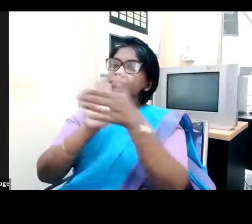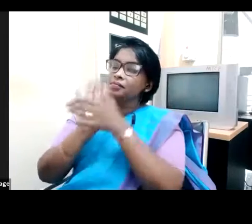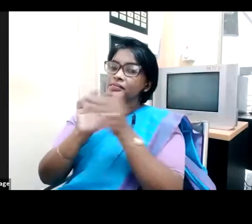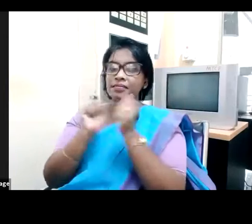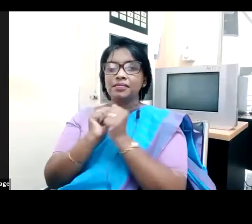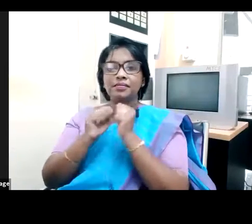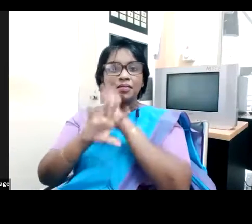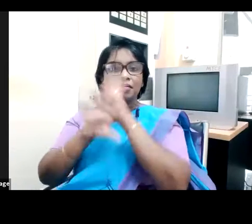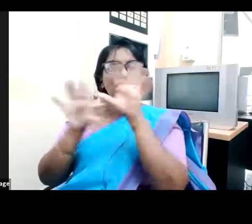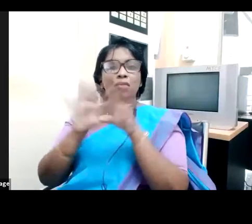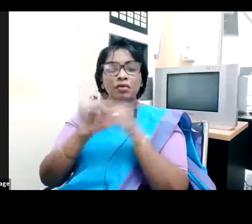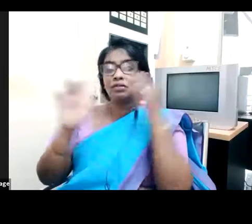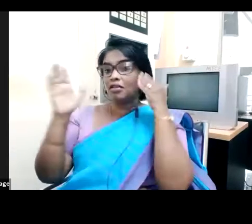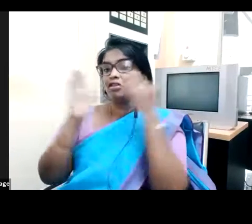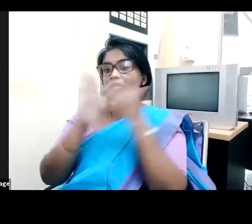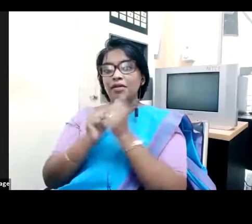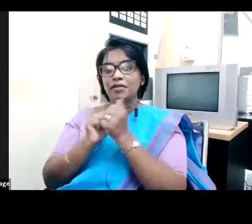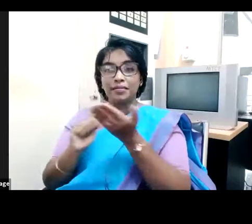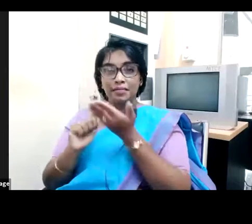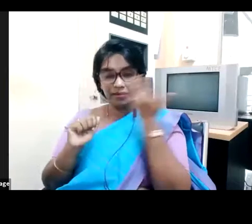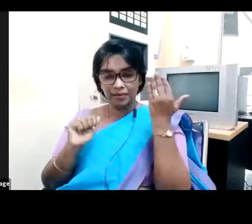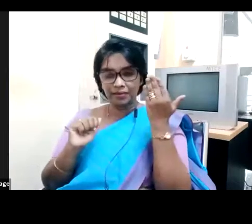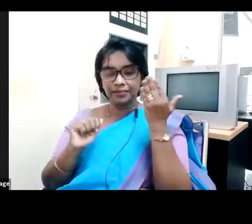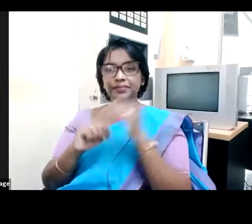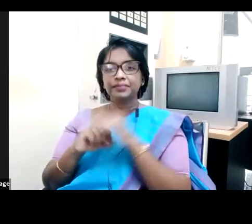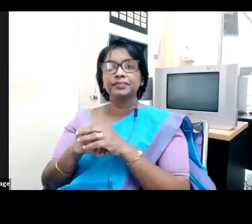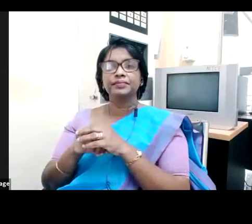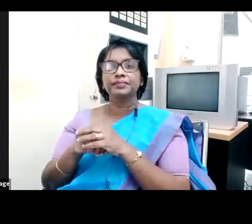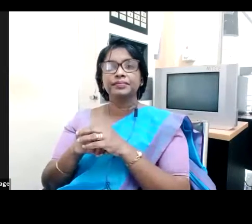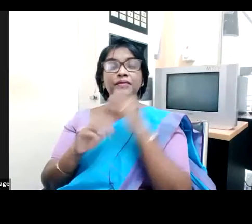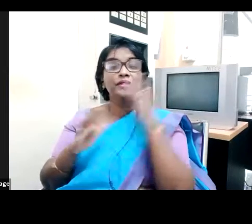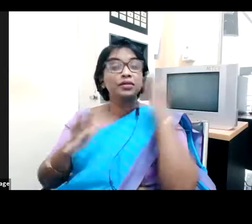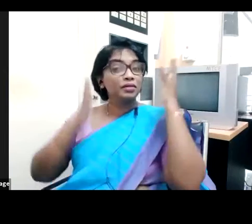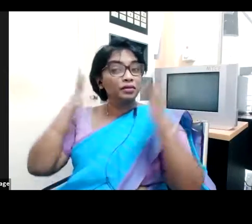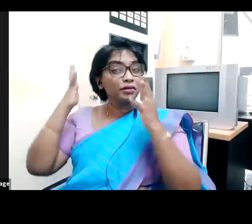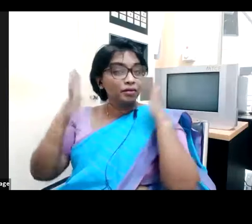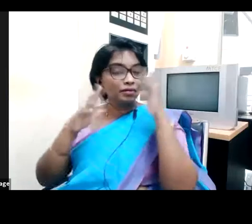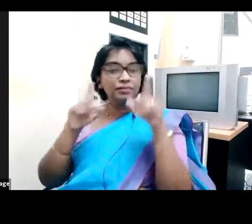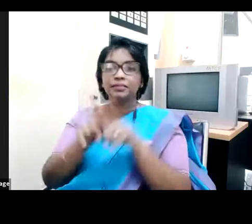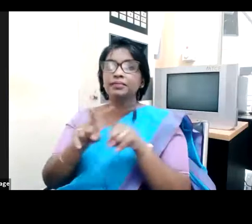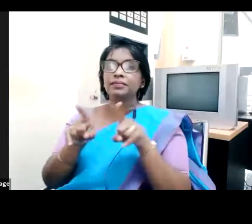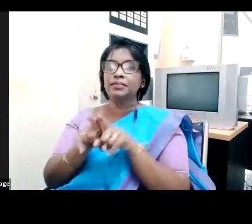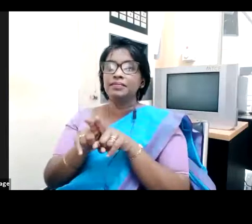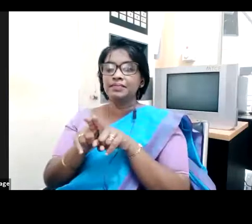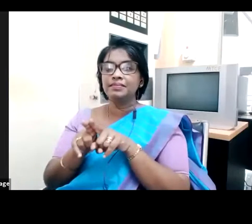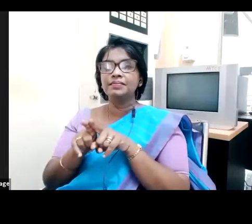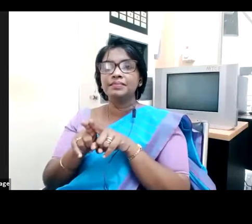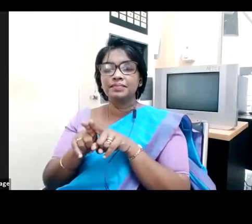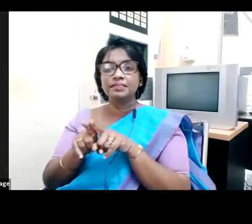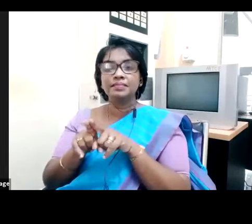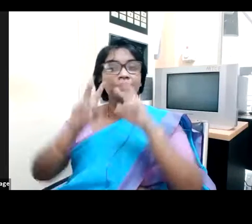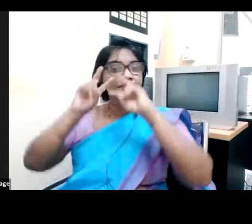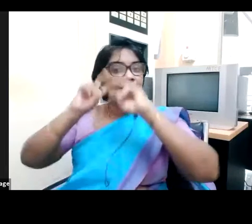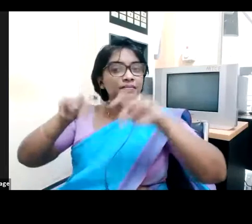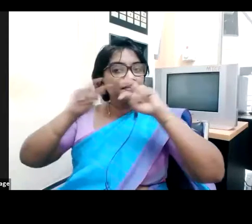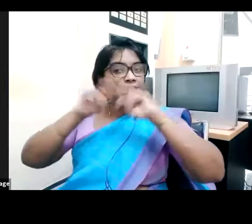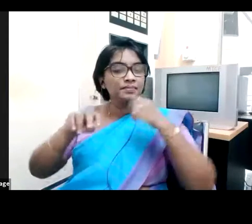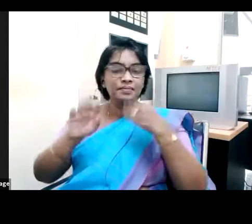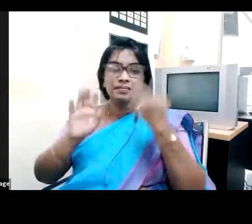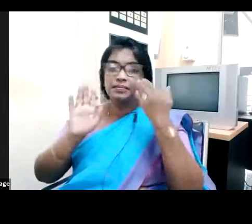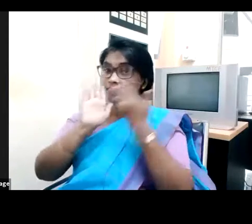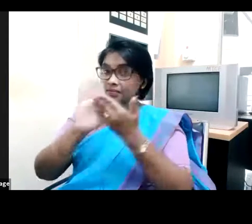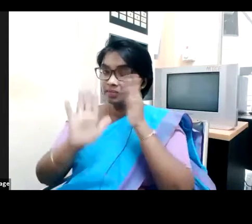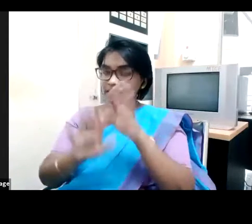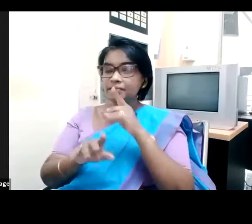Everyone wins. So all over the world, the researchers have established that more diverse management teams